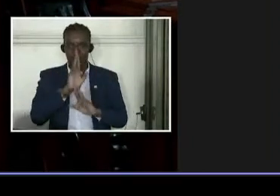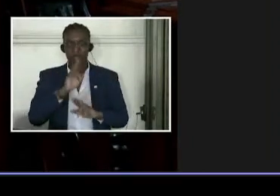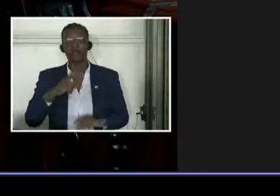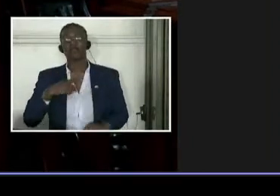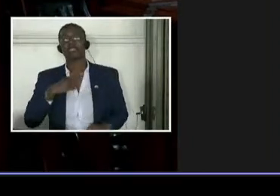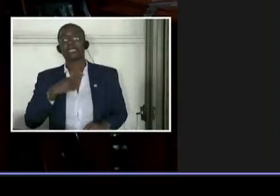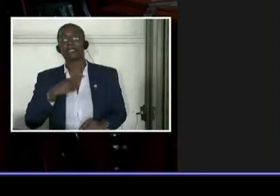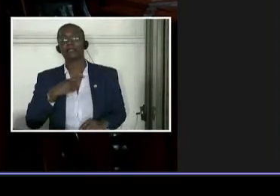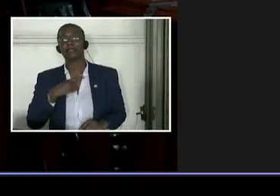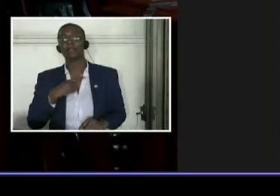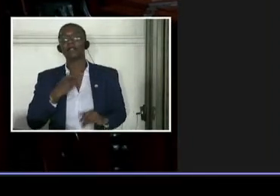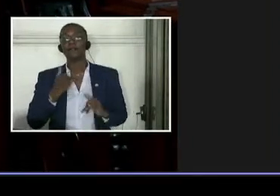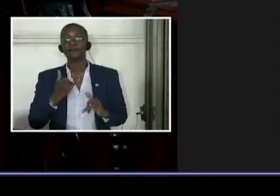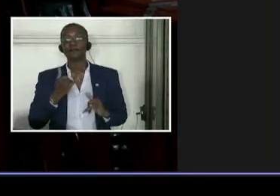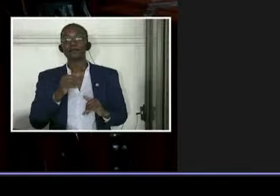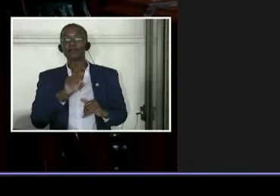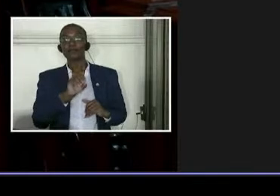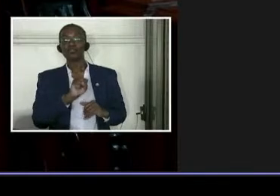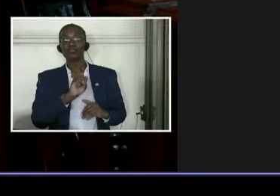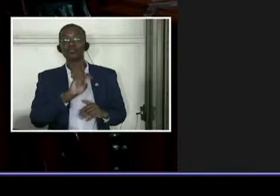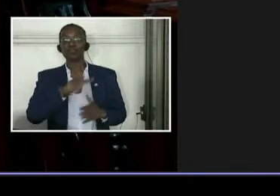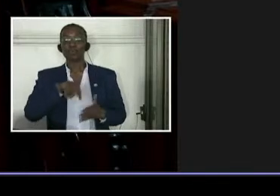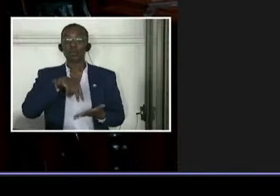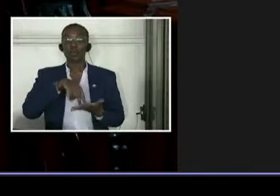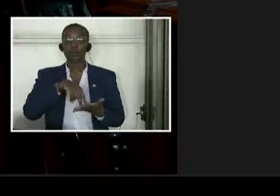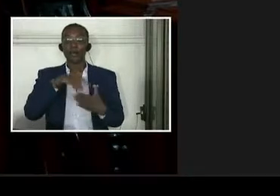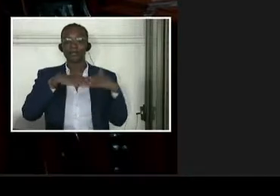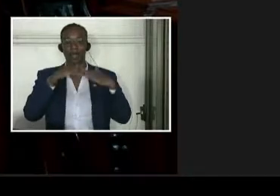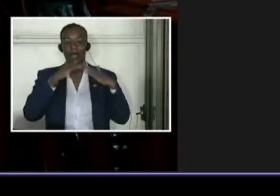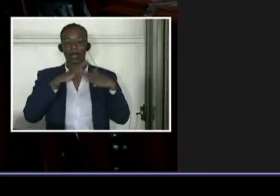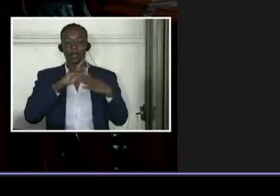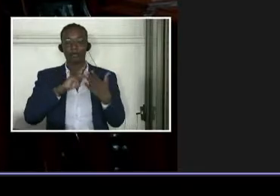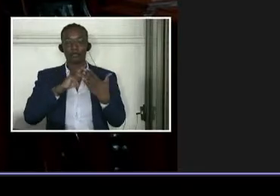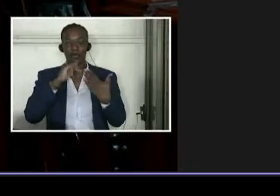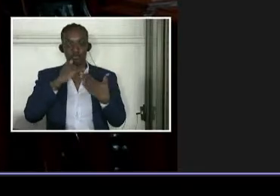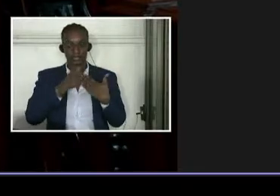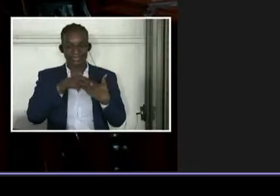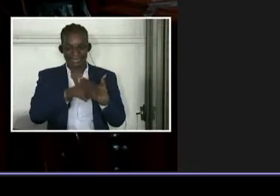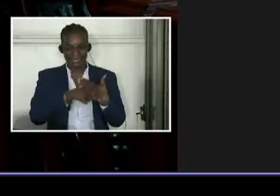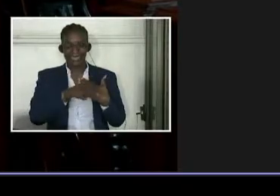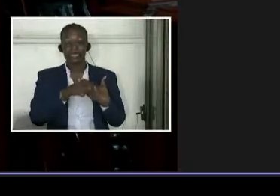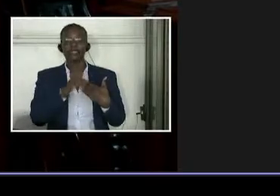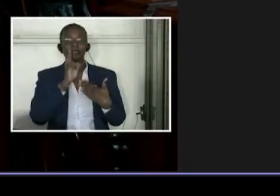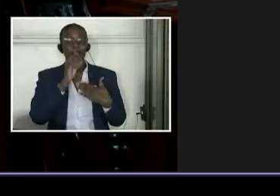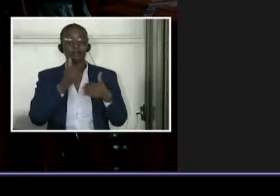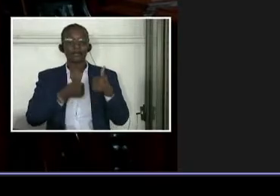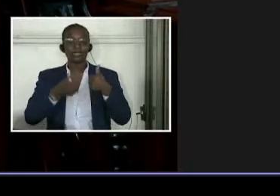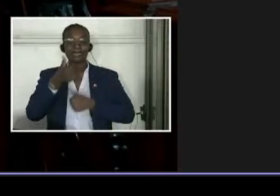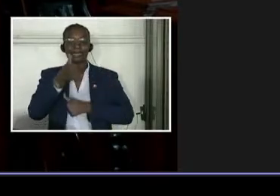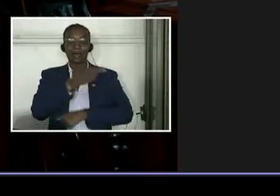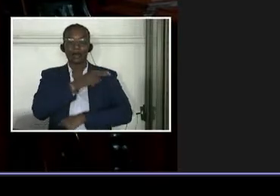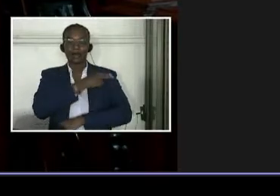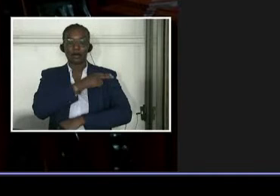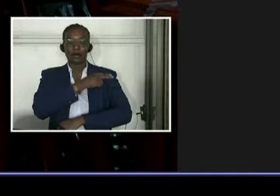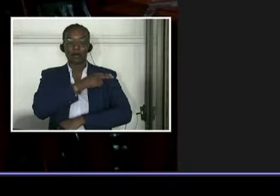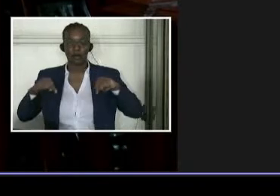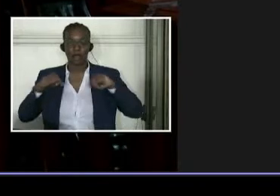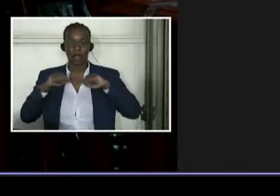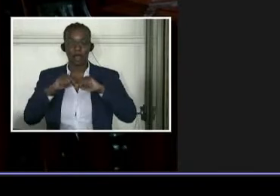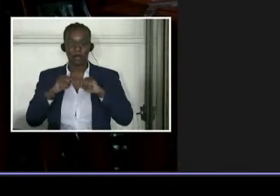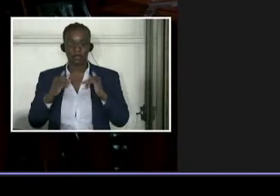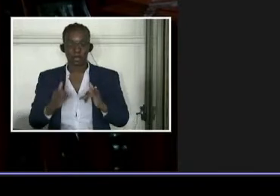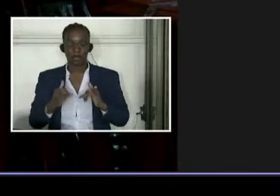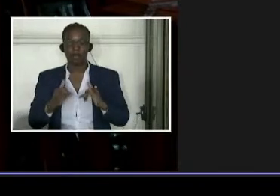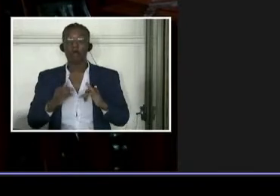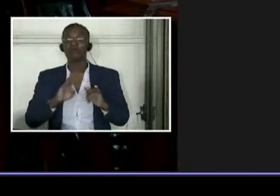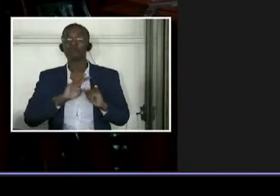Interventions through Operation Suku Massacre Program has been official, has seen officials and us travel to